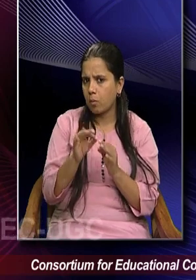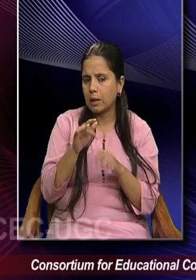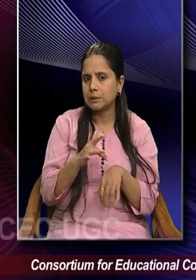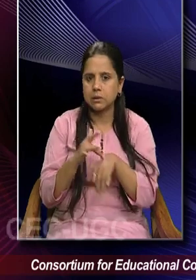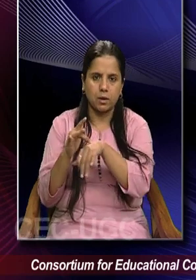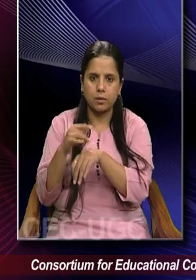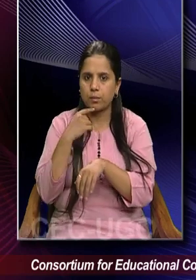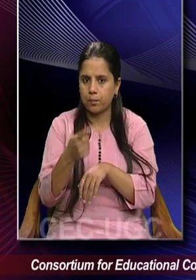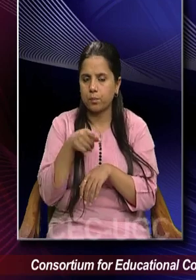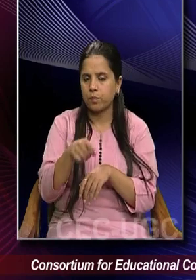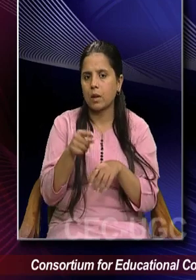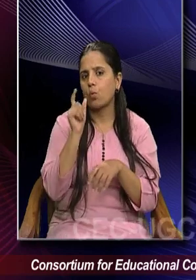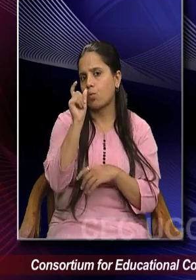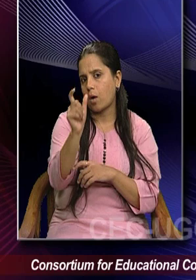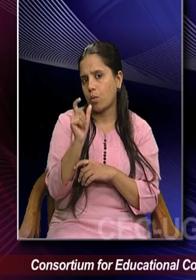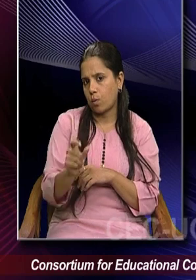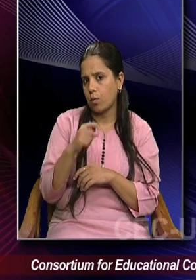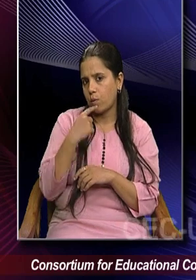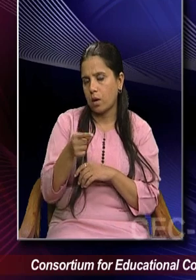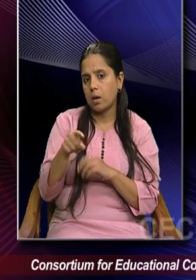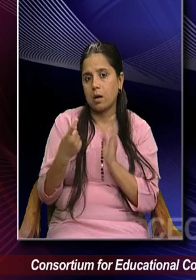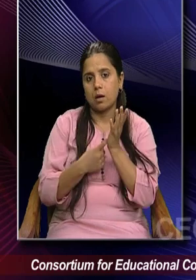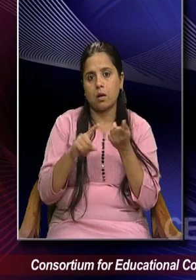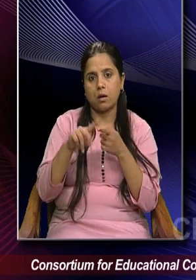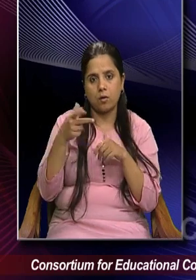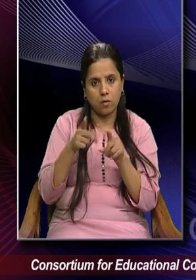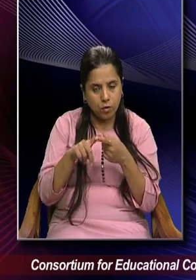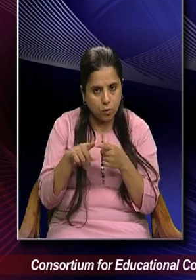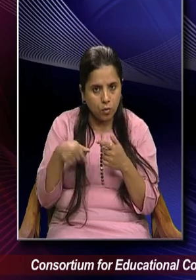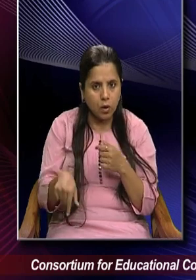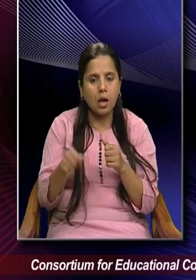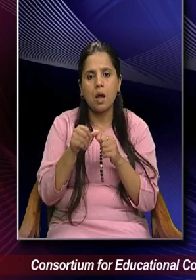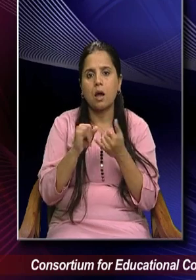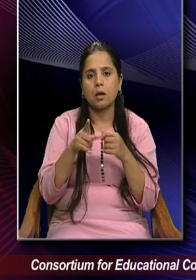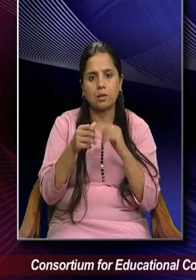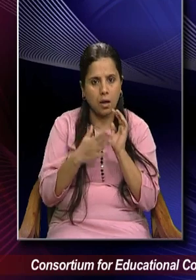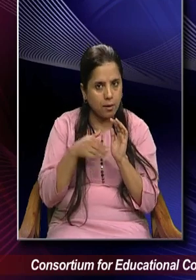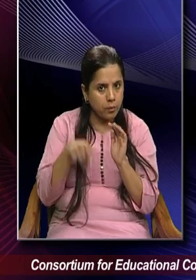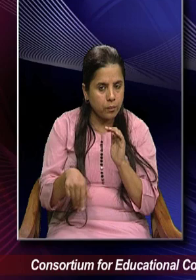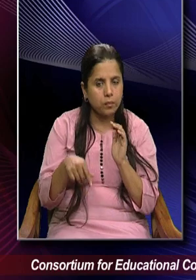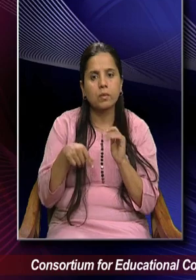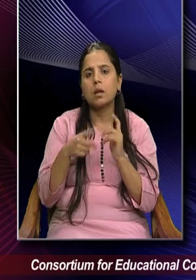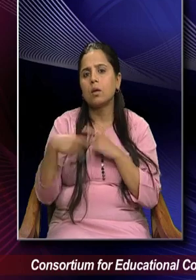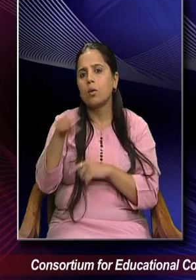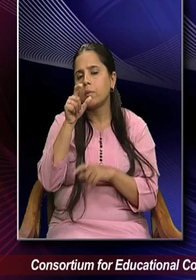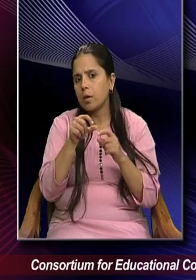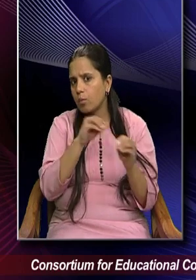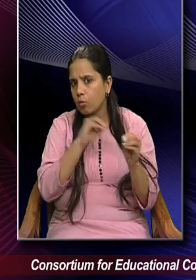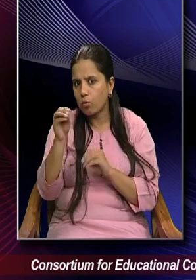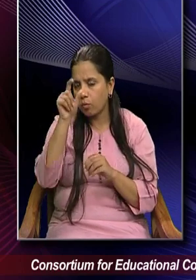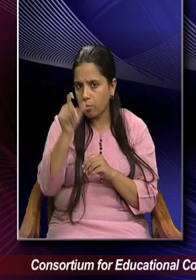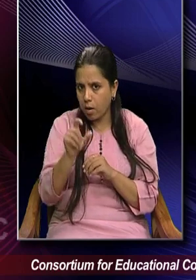sensitive terminology. Refugee, asylum seeker, migrant, displaced